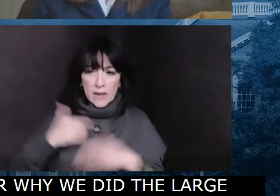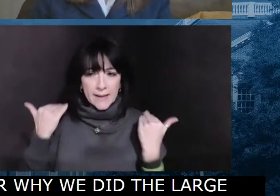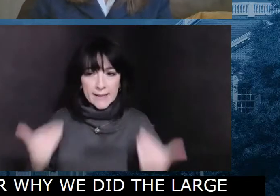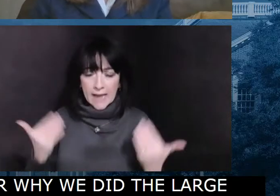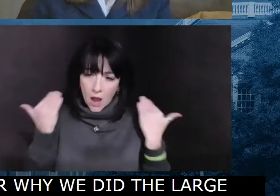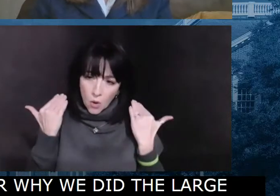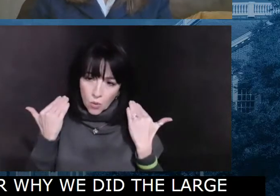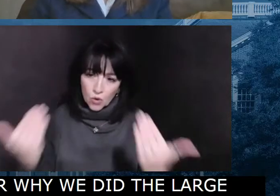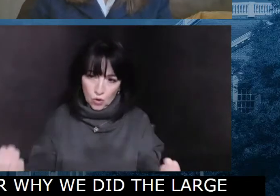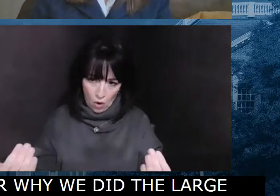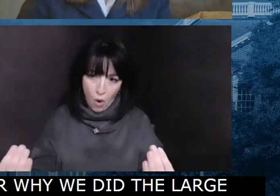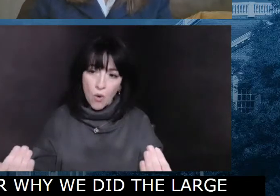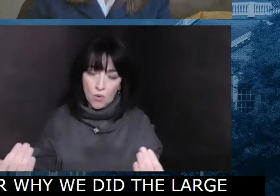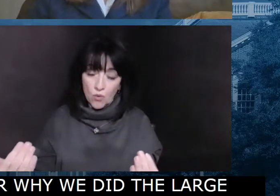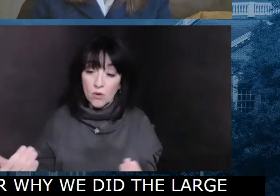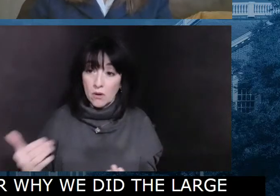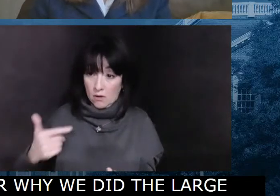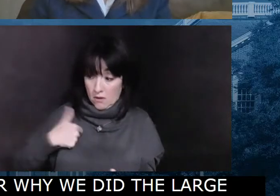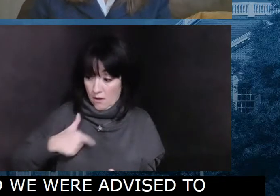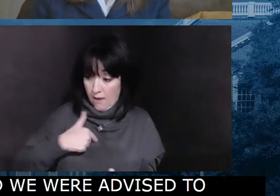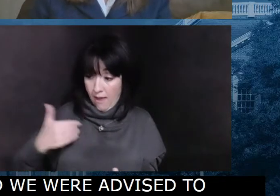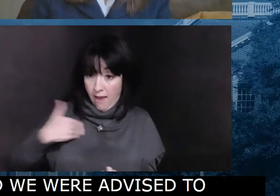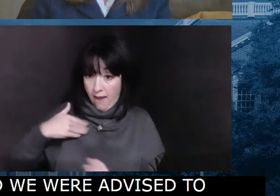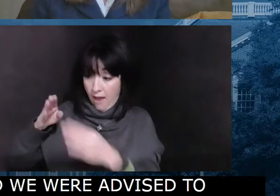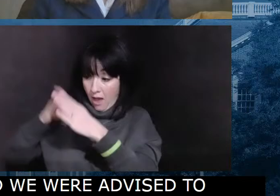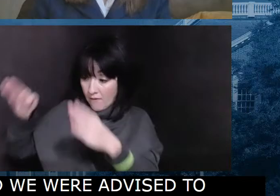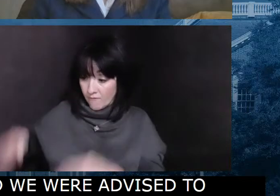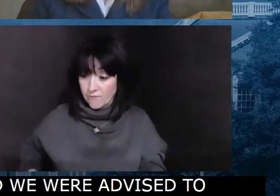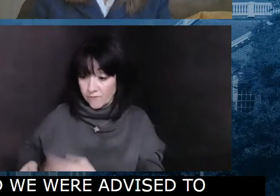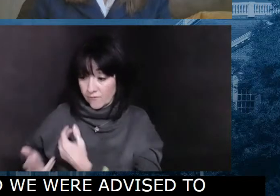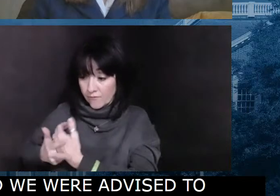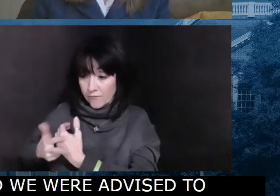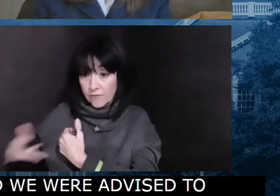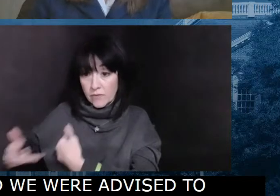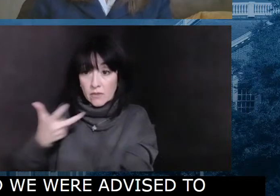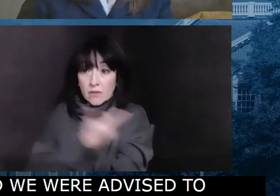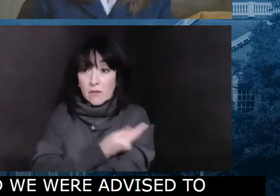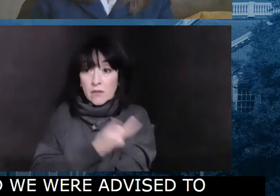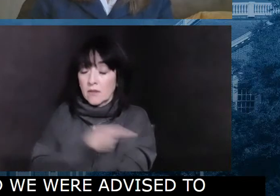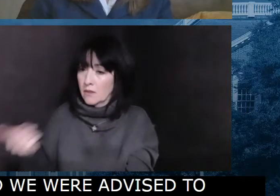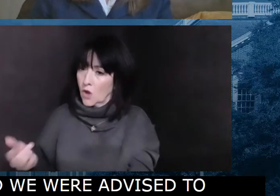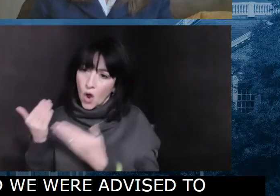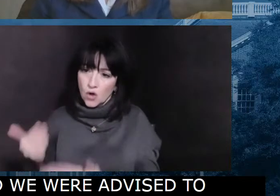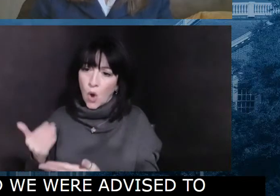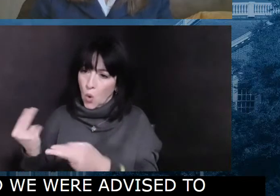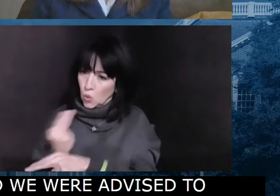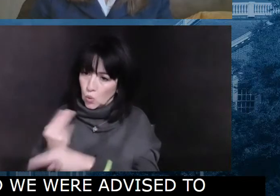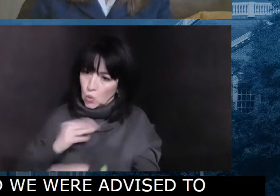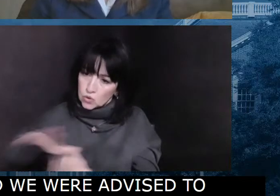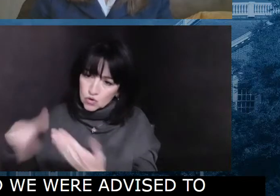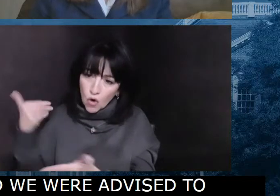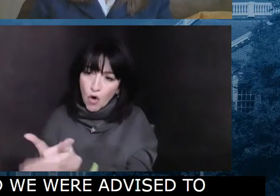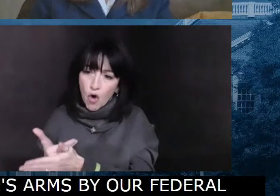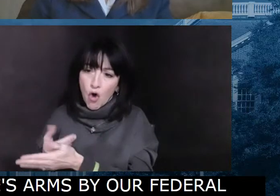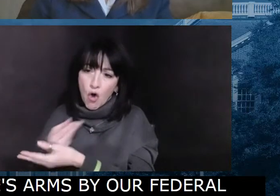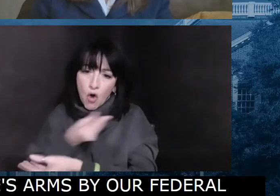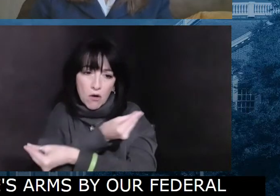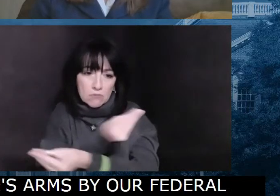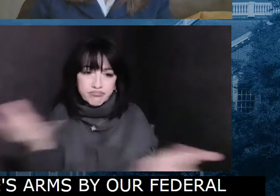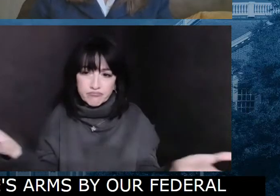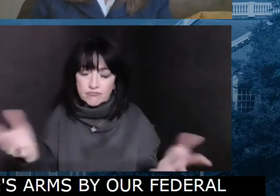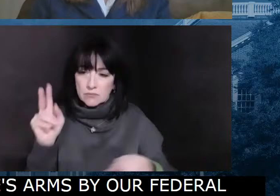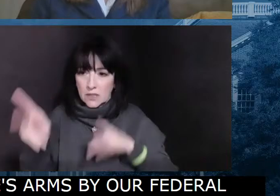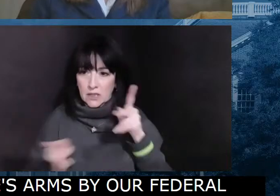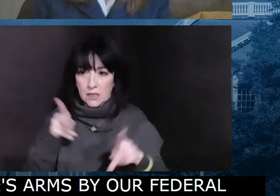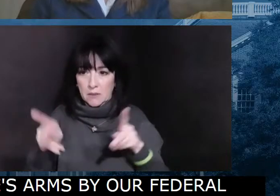federal partners, by the White House Task Force, that we were going to be, our future allocations were going to depend